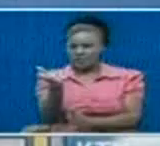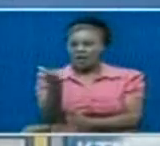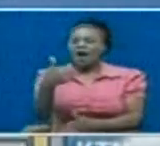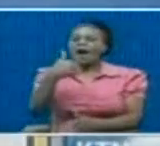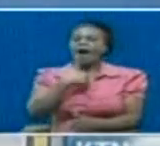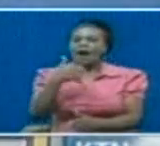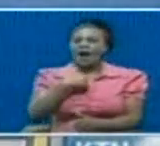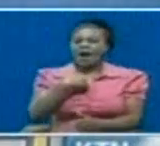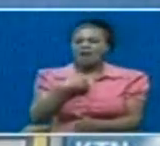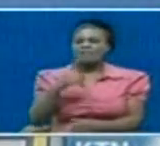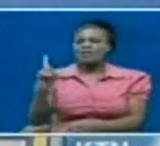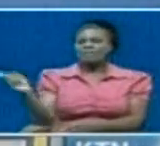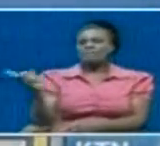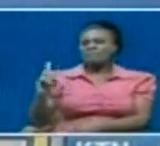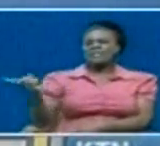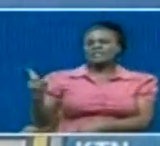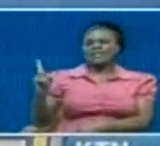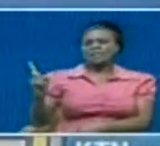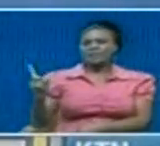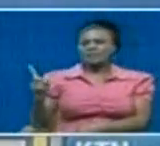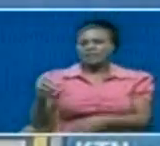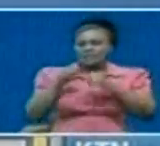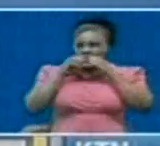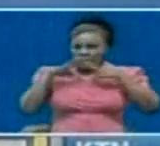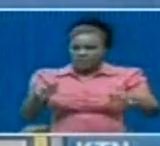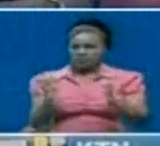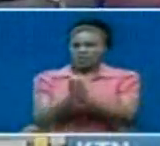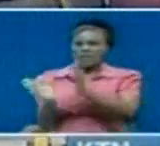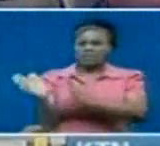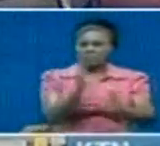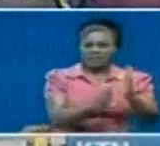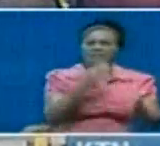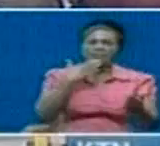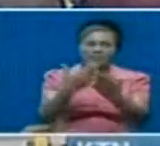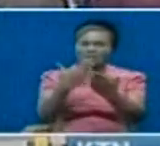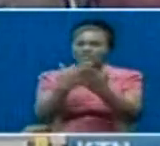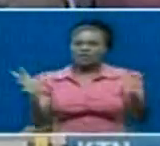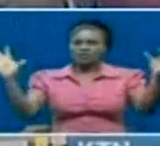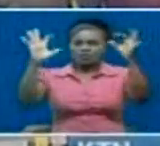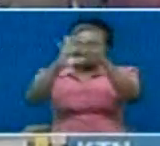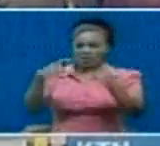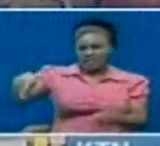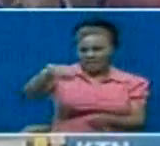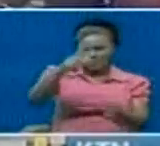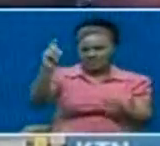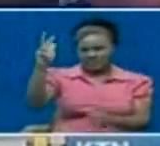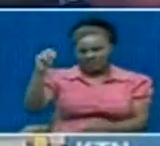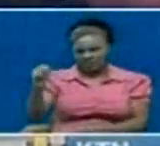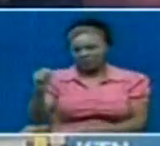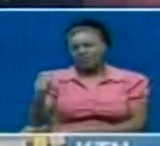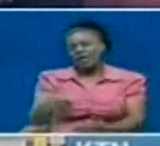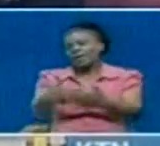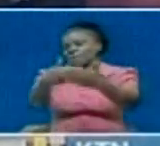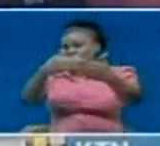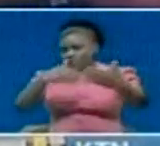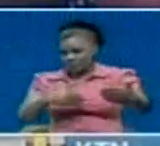I have with me the Principal Secretary, Ministry of Devolution and Planning, John Conchella. Thank you so much for joining us on KTN. Thank you, Linda. All right,